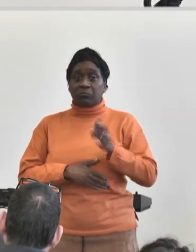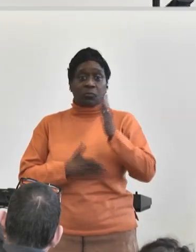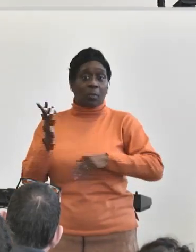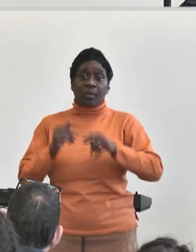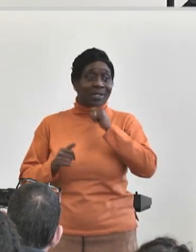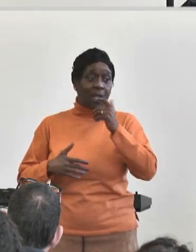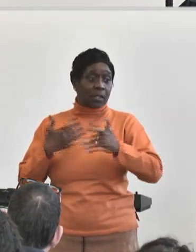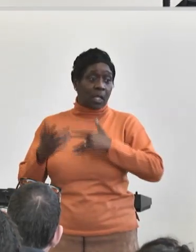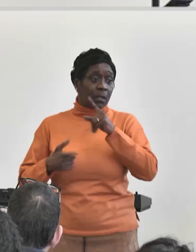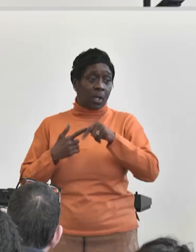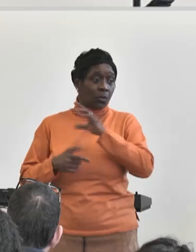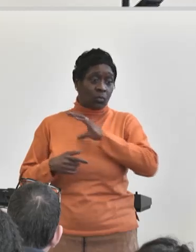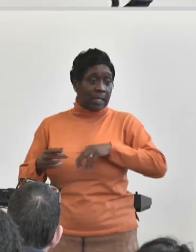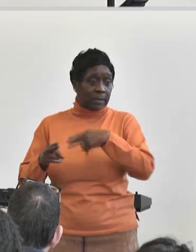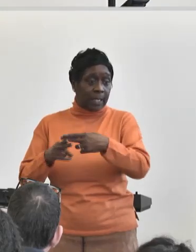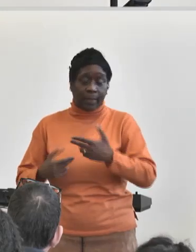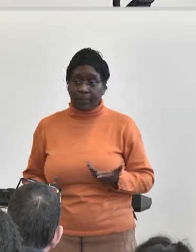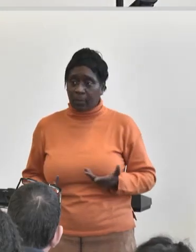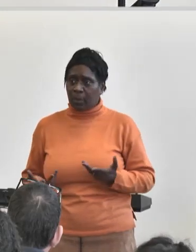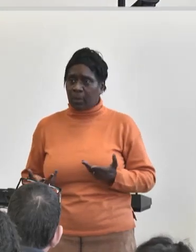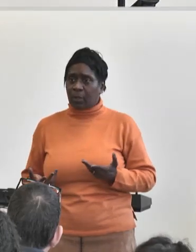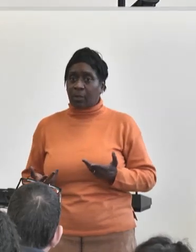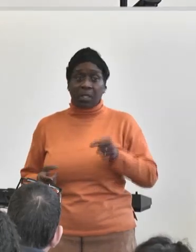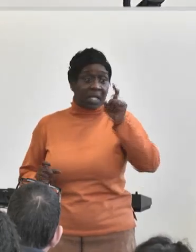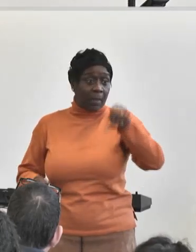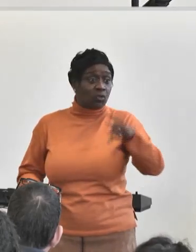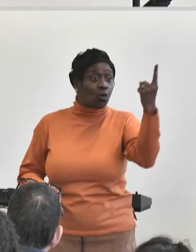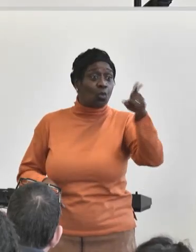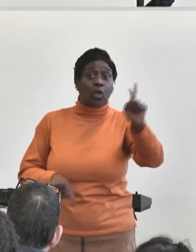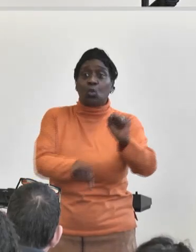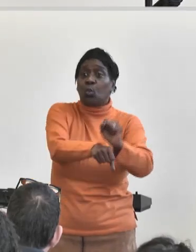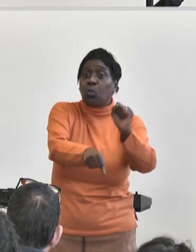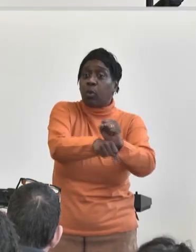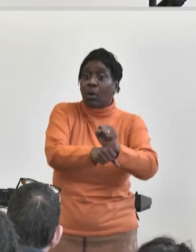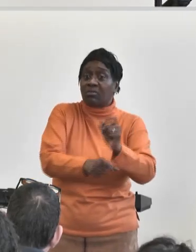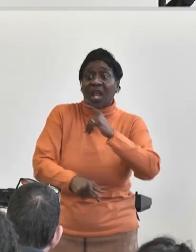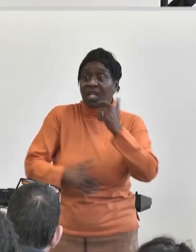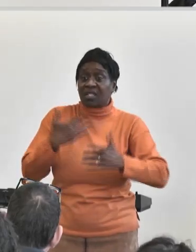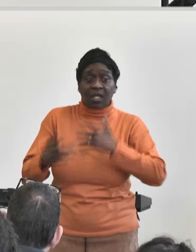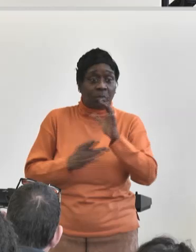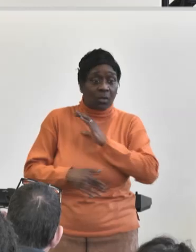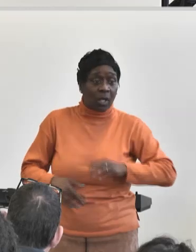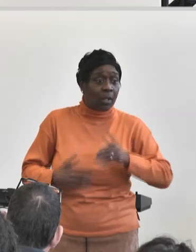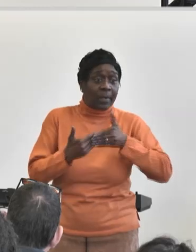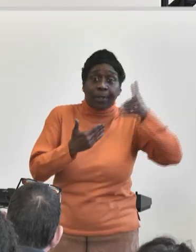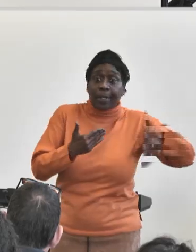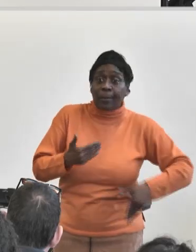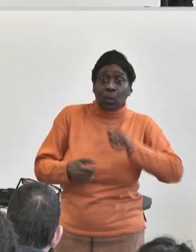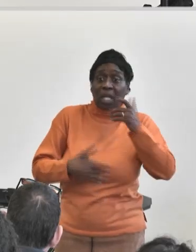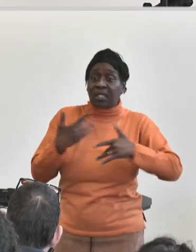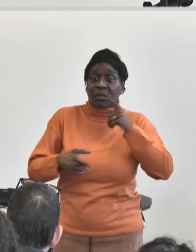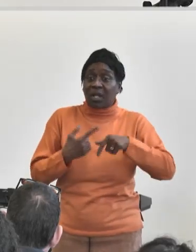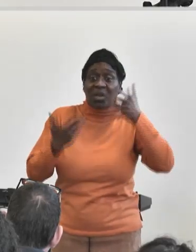name of Christ? Que no está emocionada por el nombre de Jesucristo. Could be someone at your workplace. Puede ser alguien con quien usted trabaja. Could be someone in your neighborhood. Puede ser alguien de